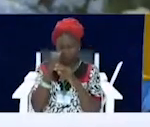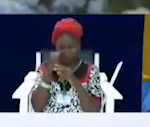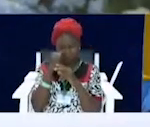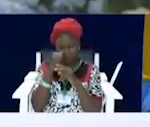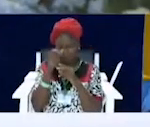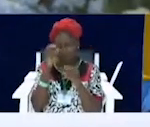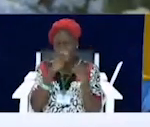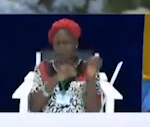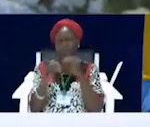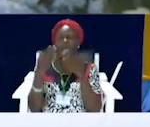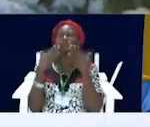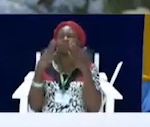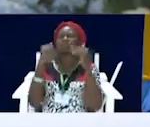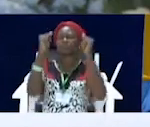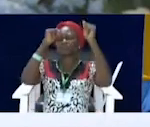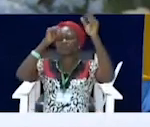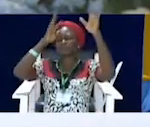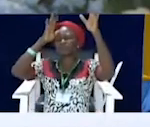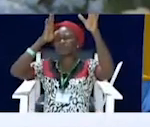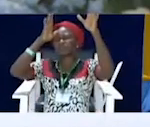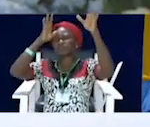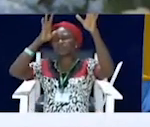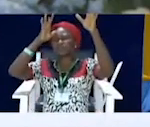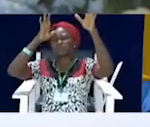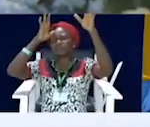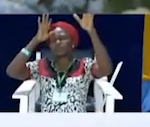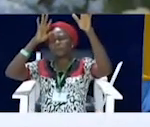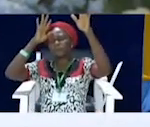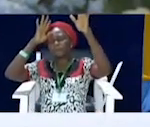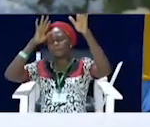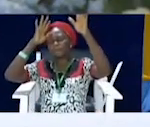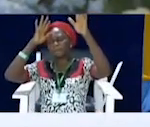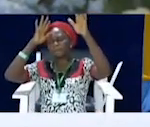Oh, thank you, Father.